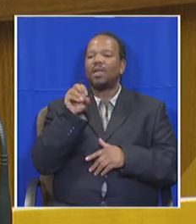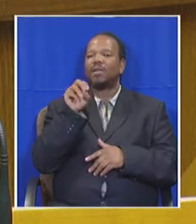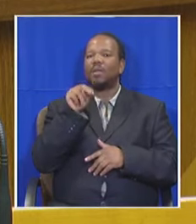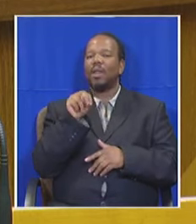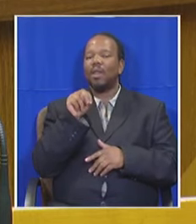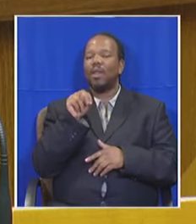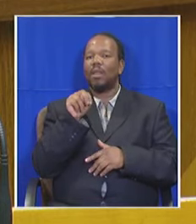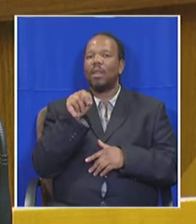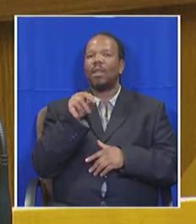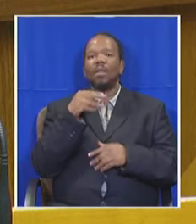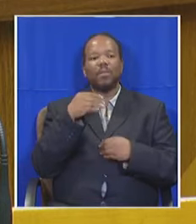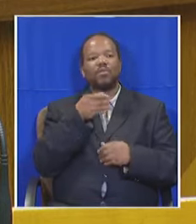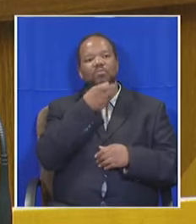daily.